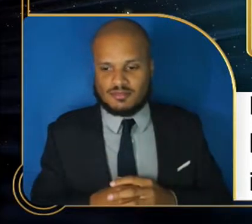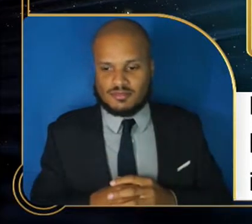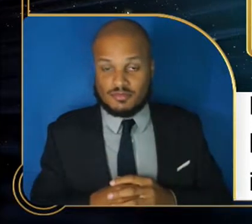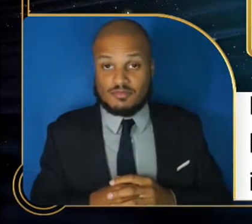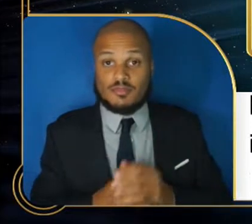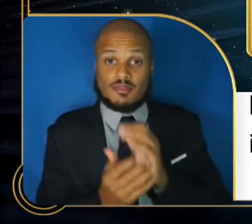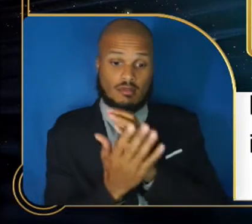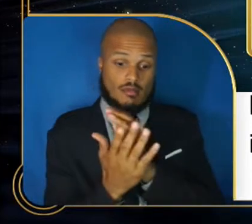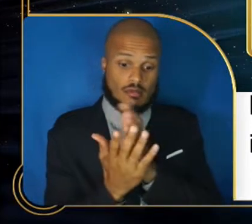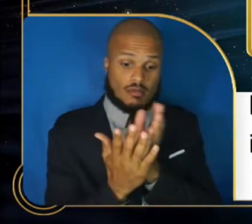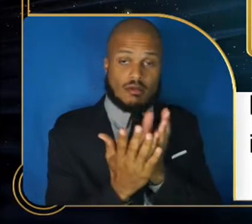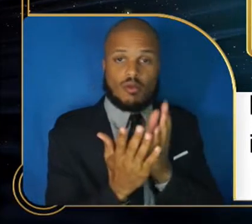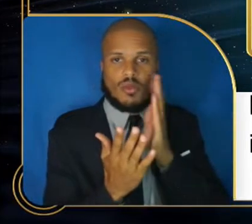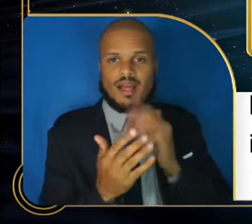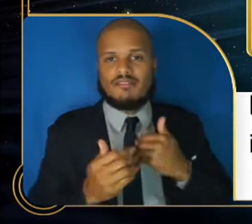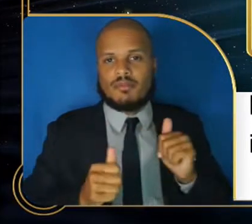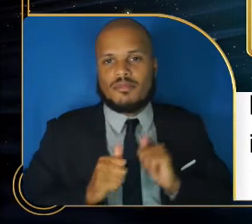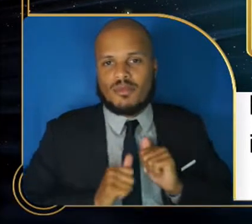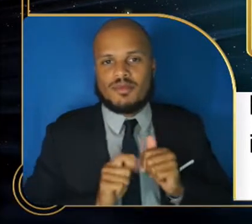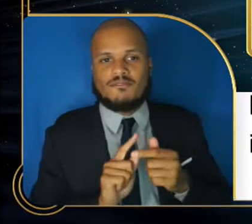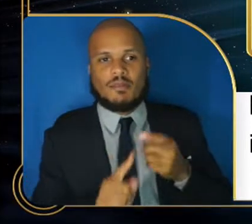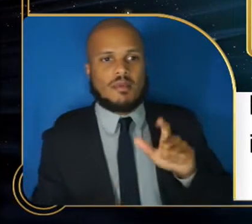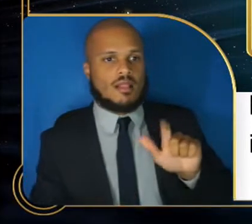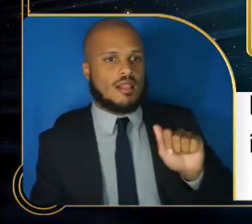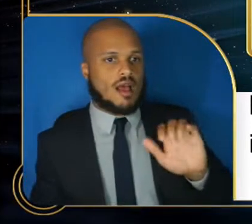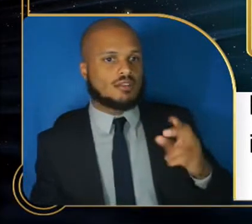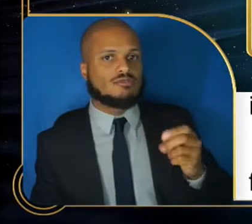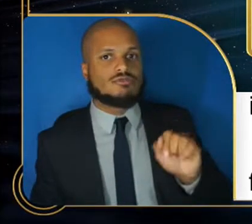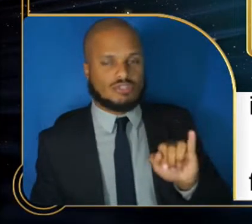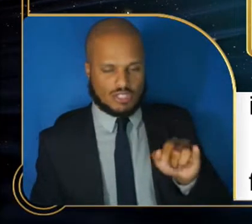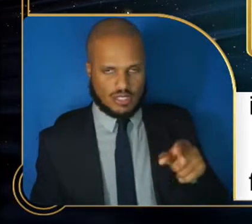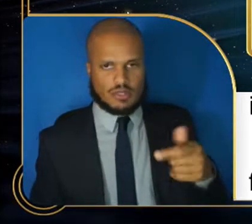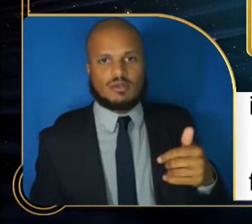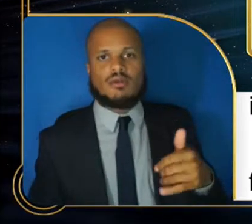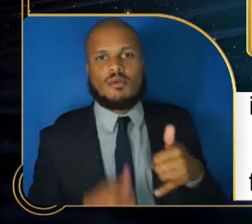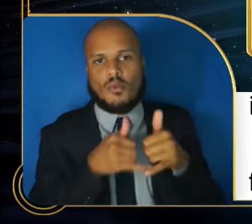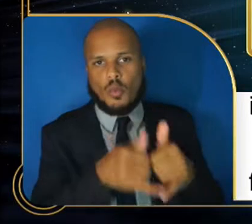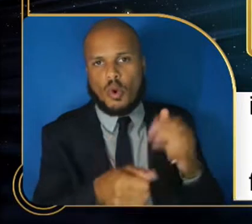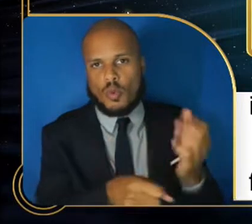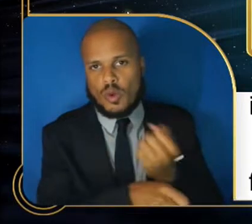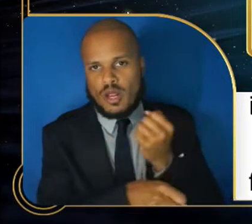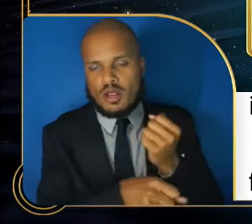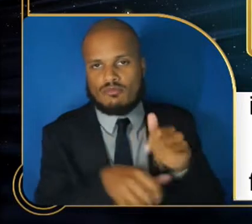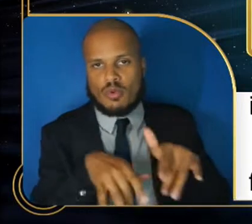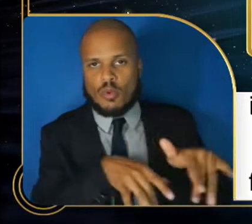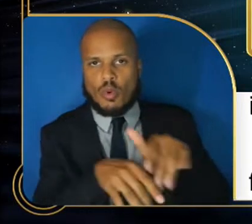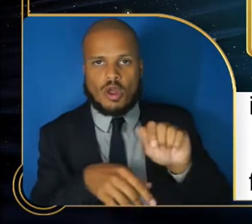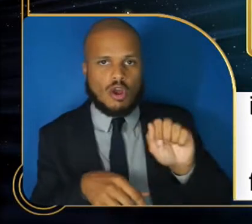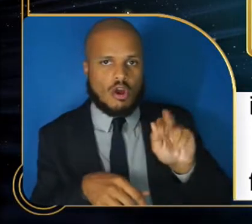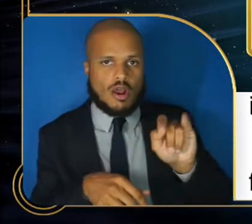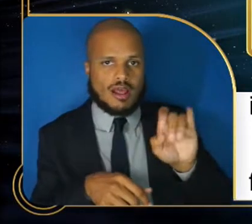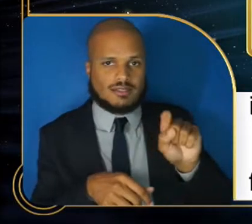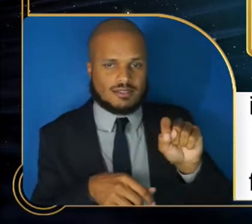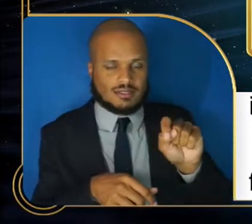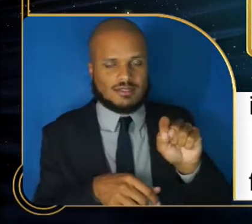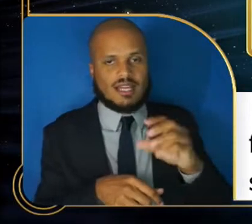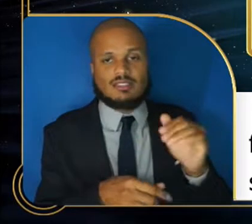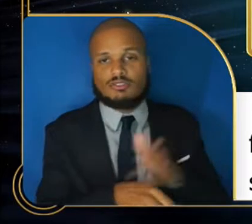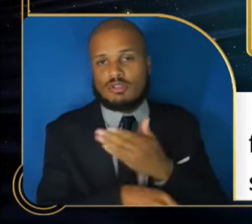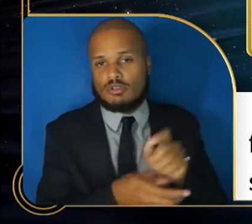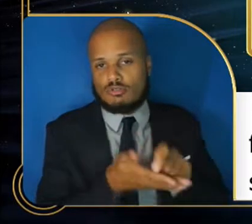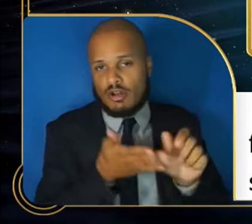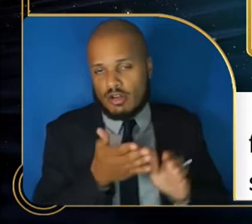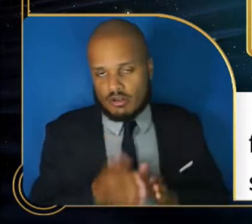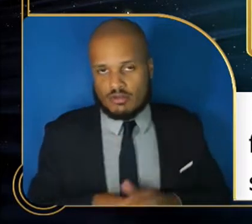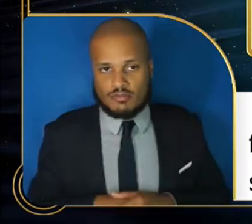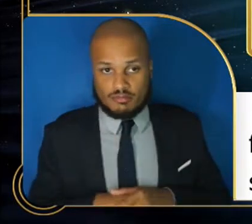with a performance from Lachi, an award-winning recording artist, songwriter, and inclusion advocate. Lachi's music has